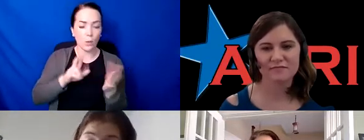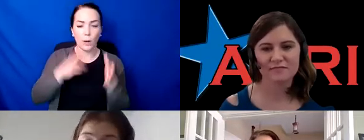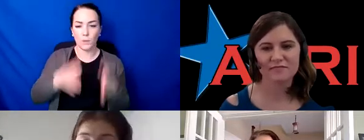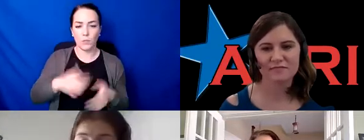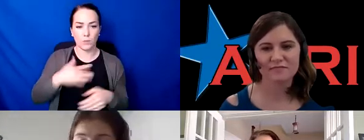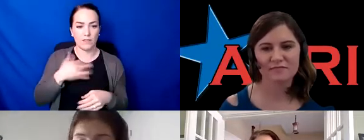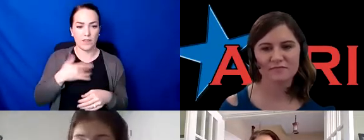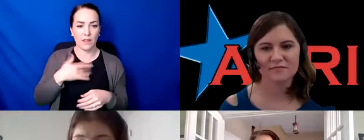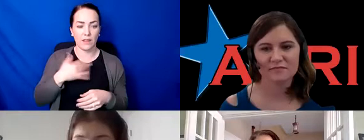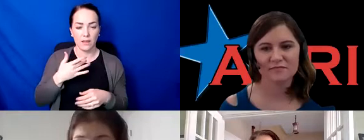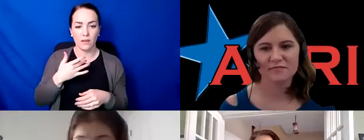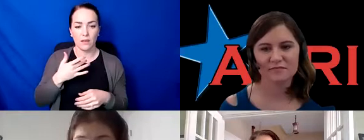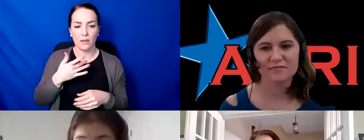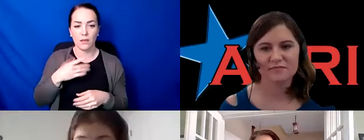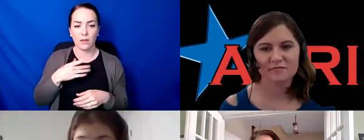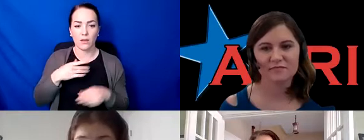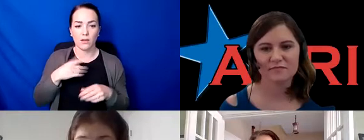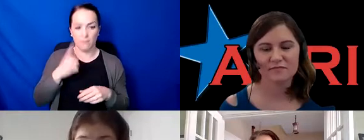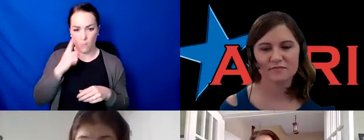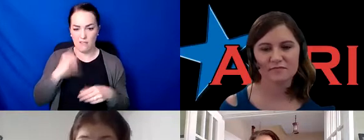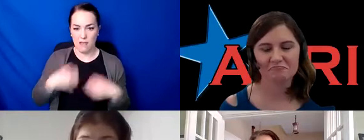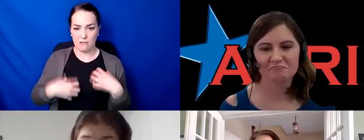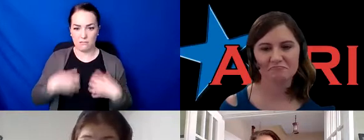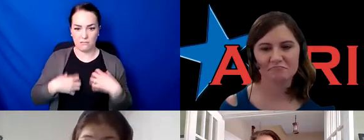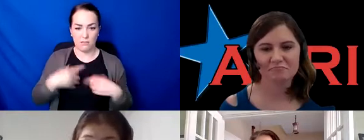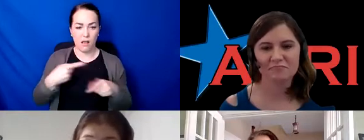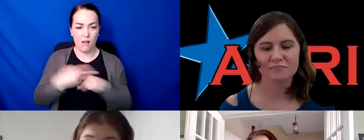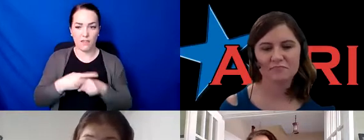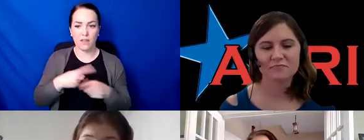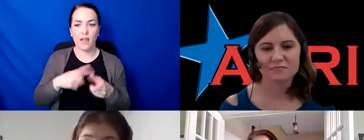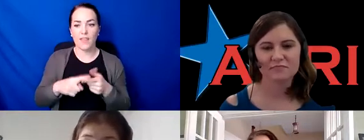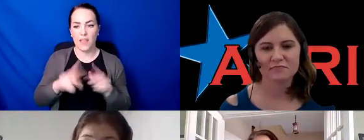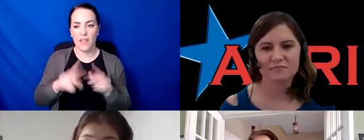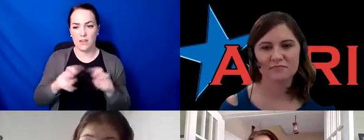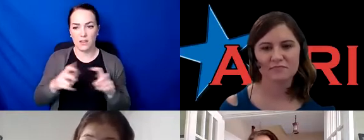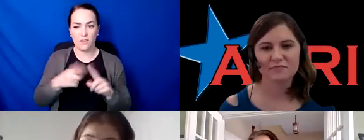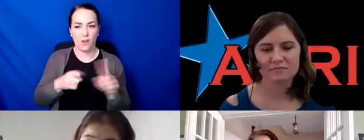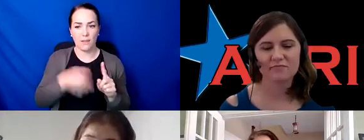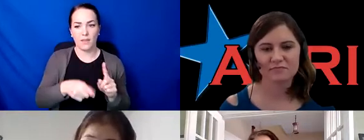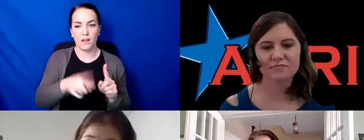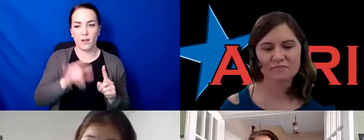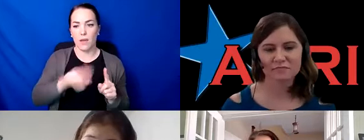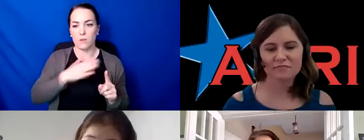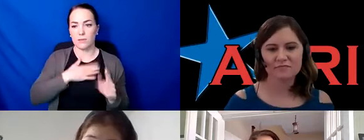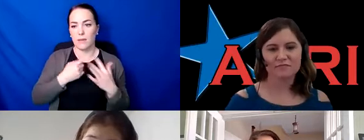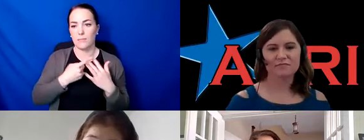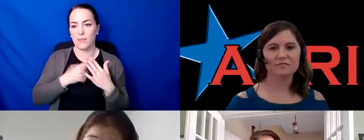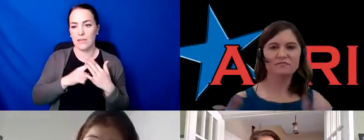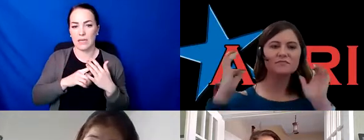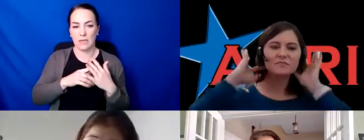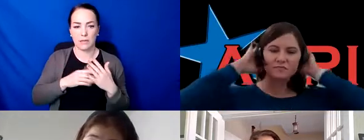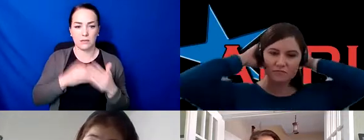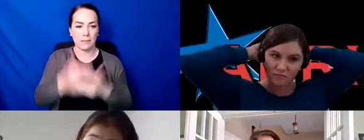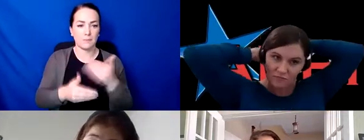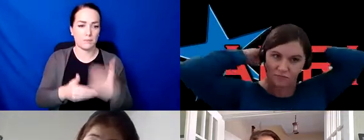feeling, in the conflict, and then kind of go from there too. That was kind of my beginning kind of steps, and